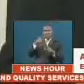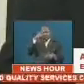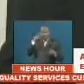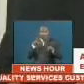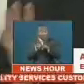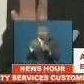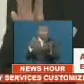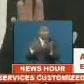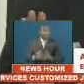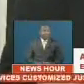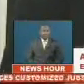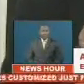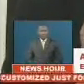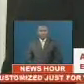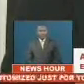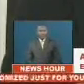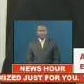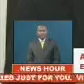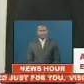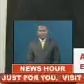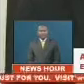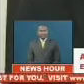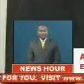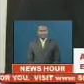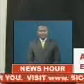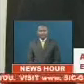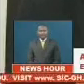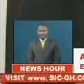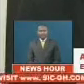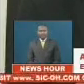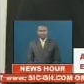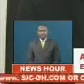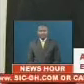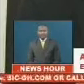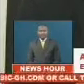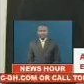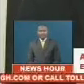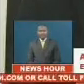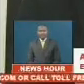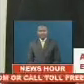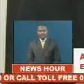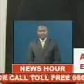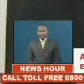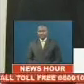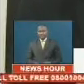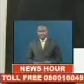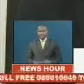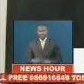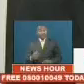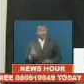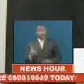agreement. As far as I'm aware, the agreement took place at the meeting on the 10th of